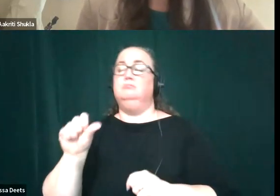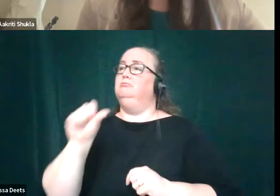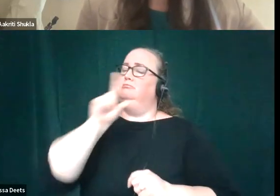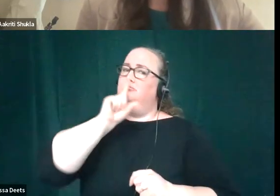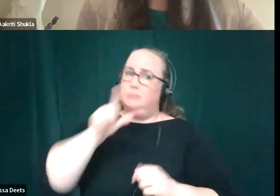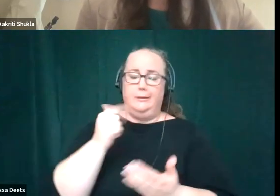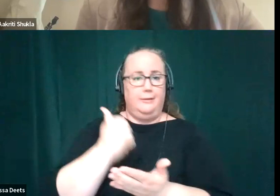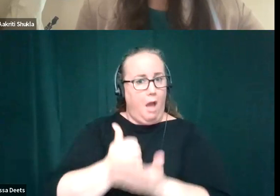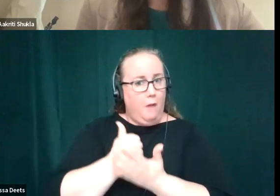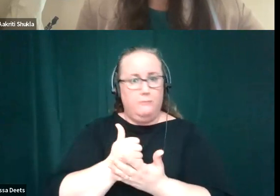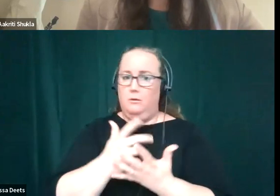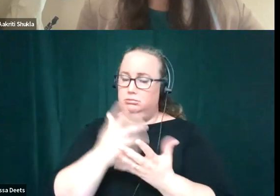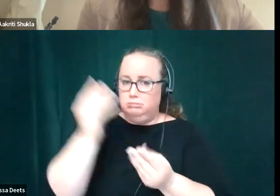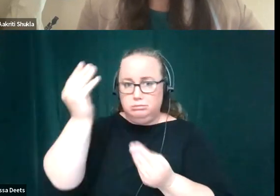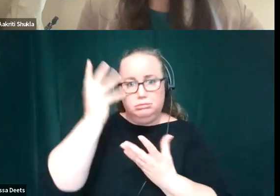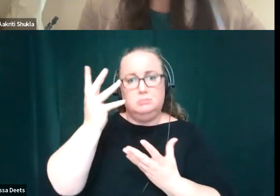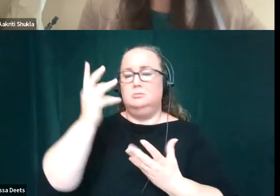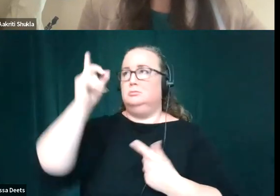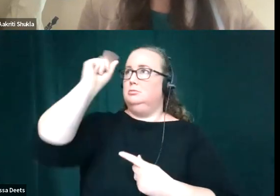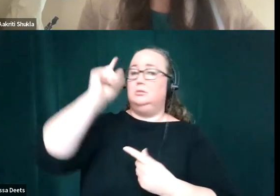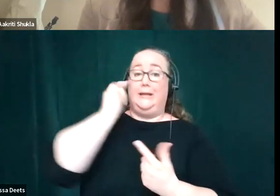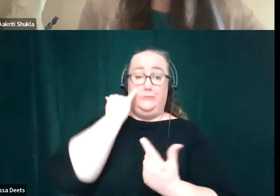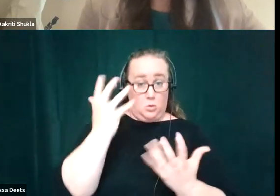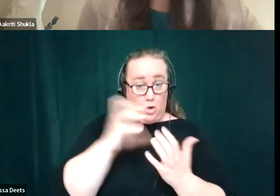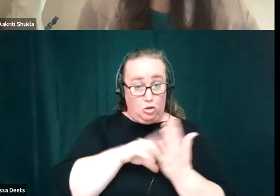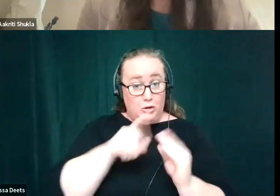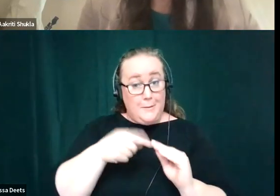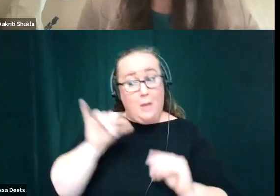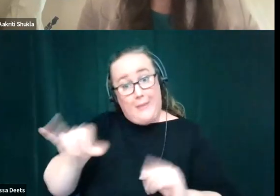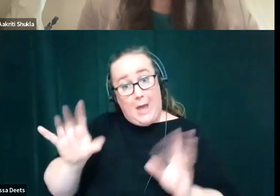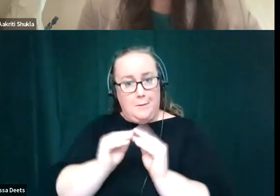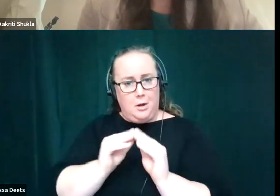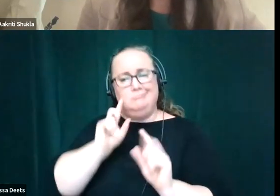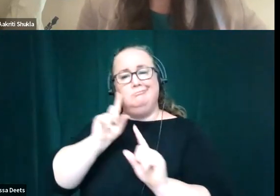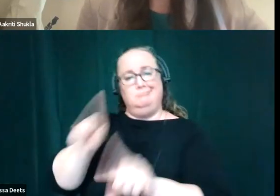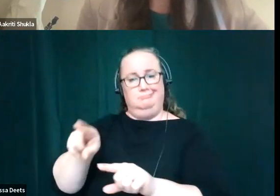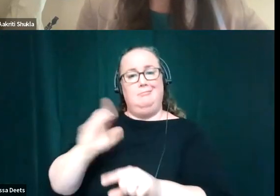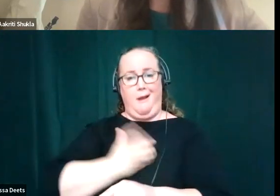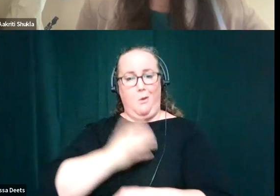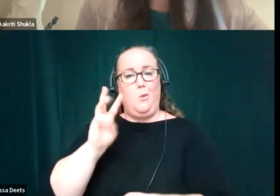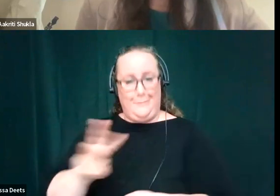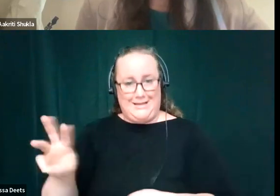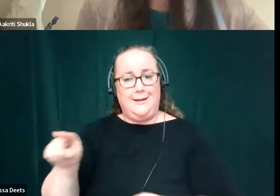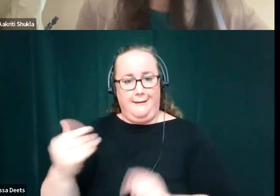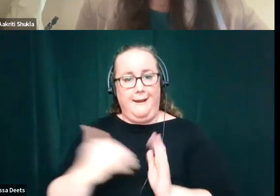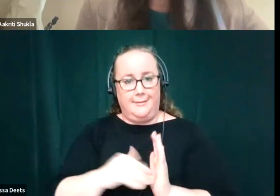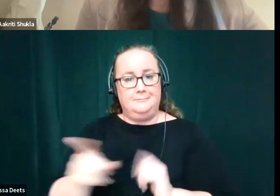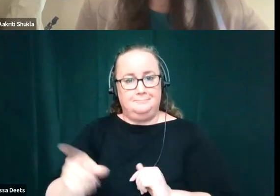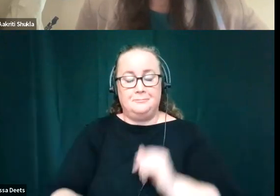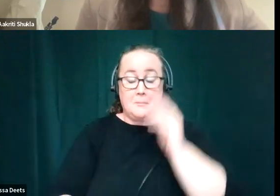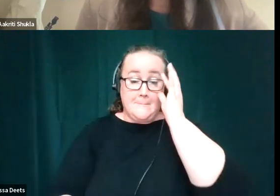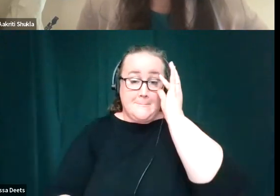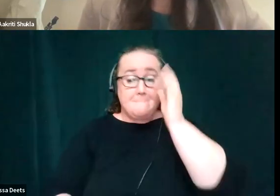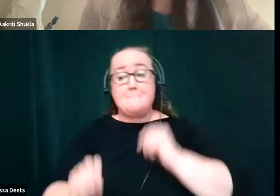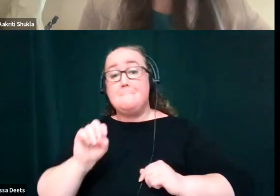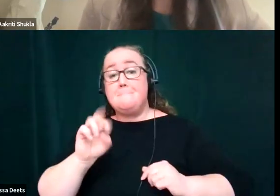It was great. So if you're interested in learning more about that webinar, please go check it out on our website. Or if you just have